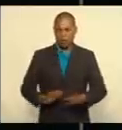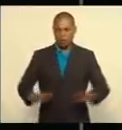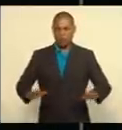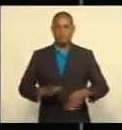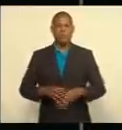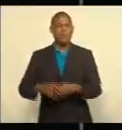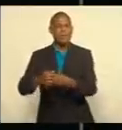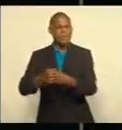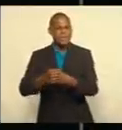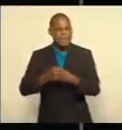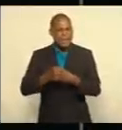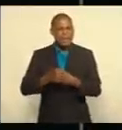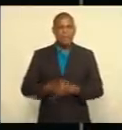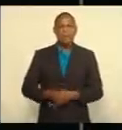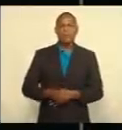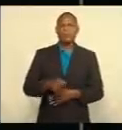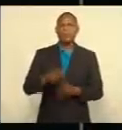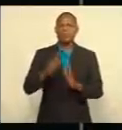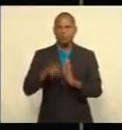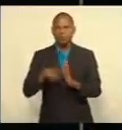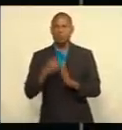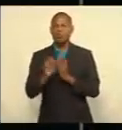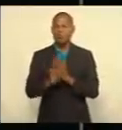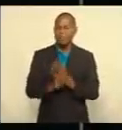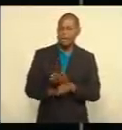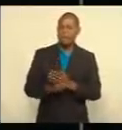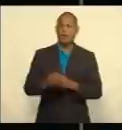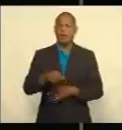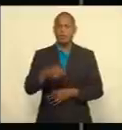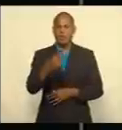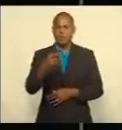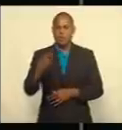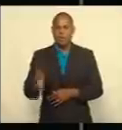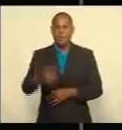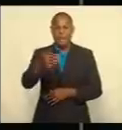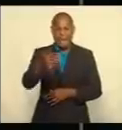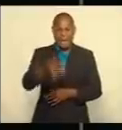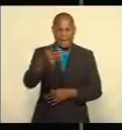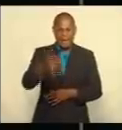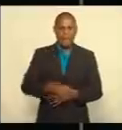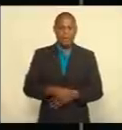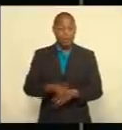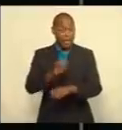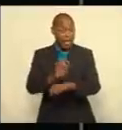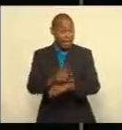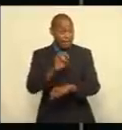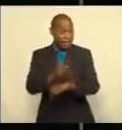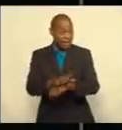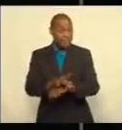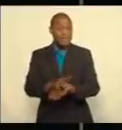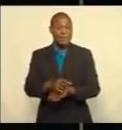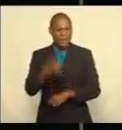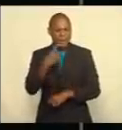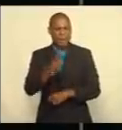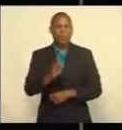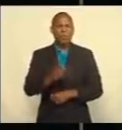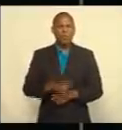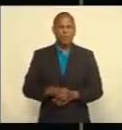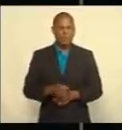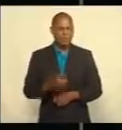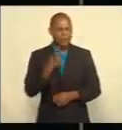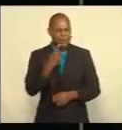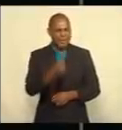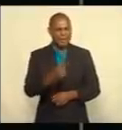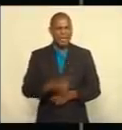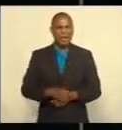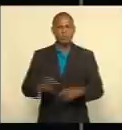July 2019. A former regional security advisor for the United Nations revealed this while giving evidence via Skype